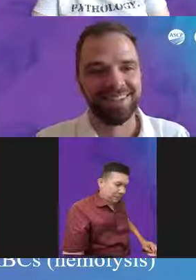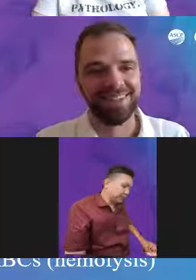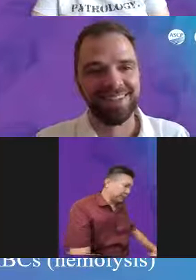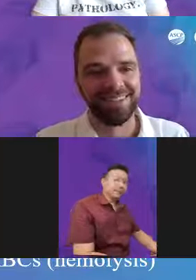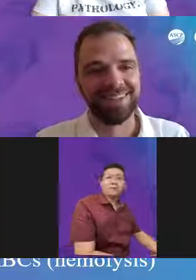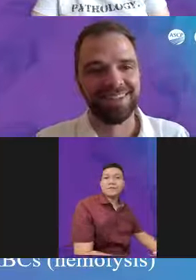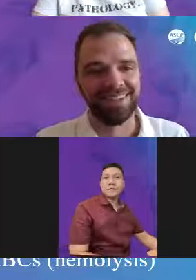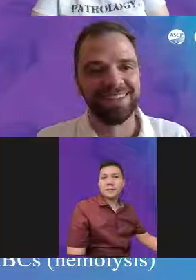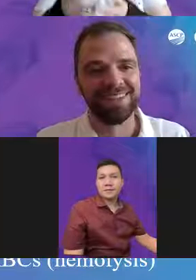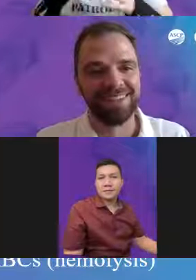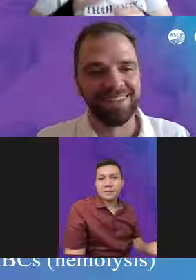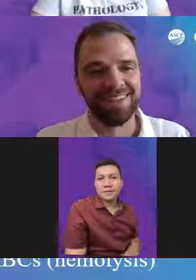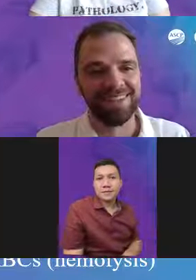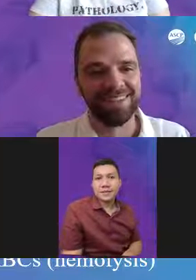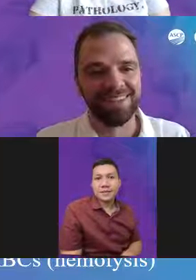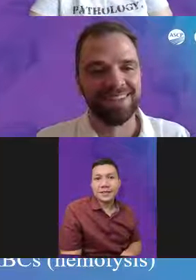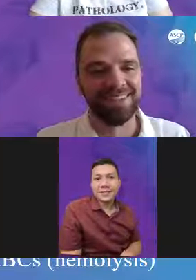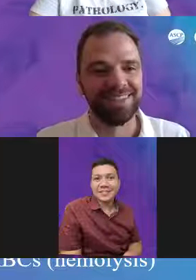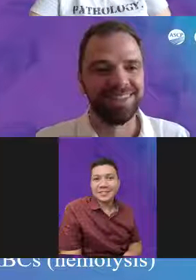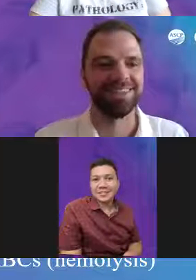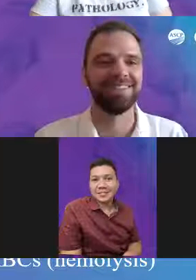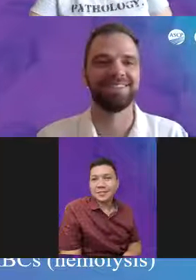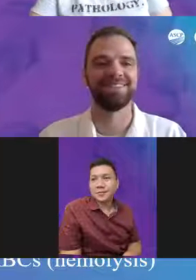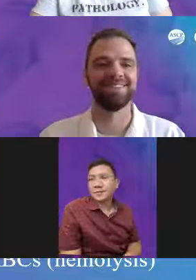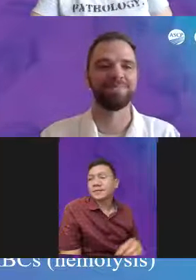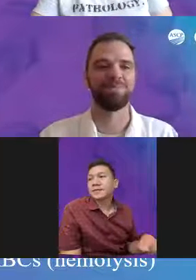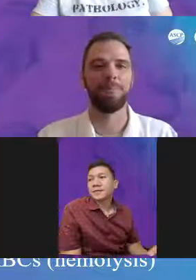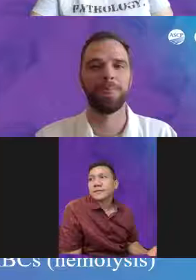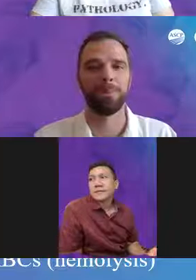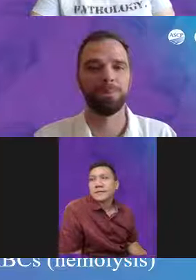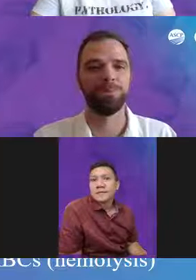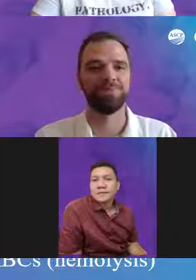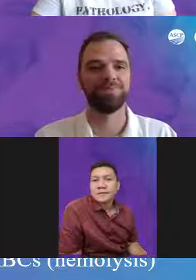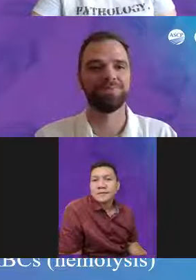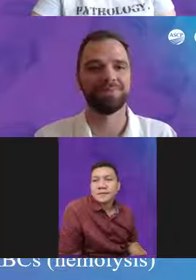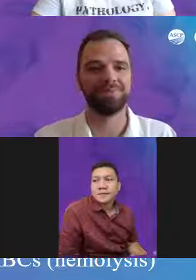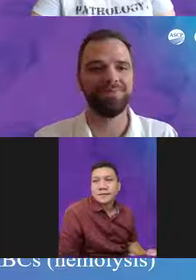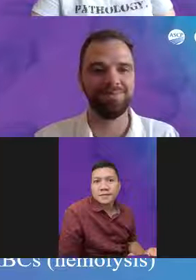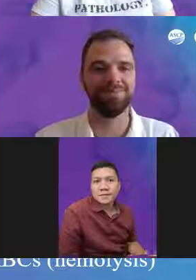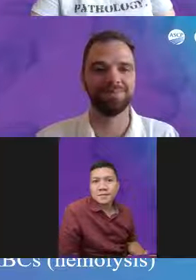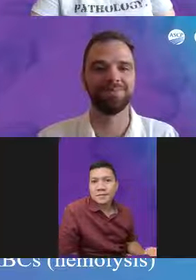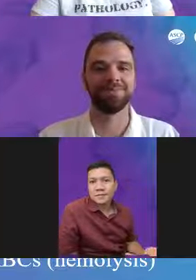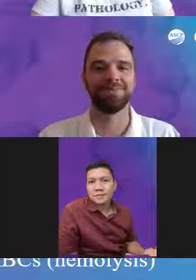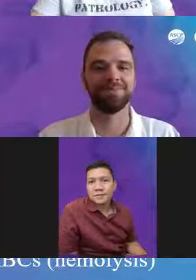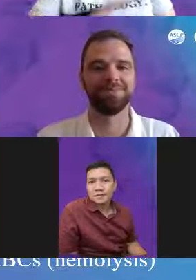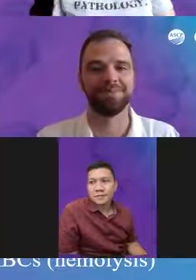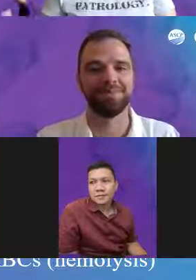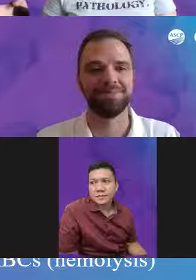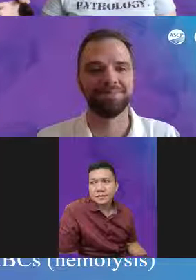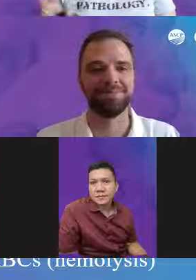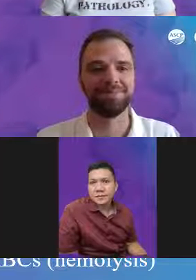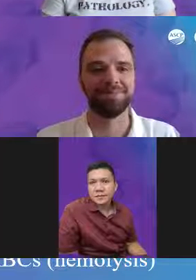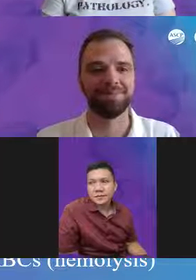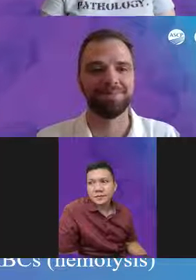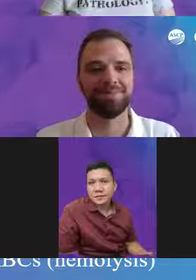absolutely right. So here we're talking about anemia. I know that we've already talked about it. I put it towards